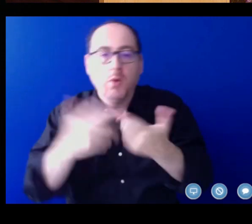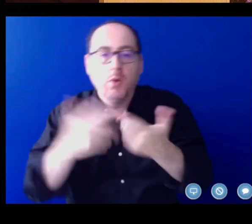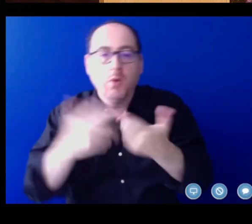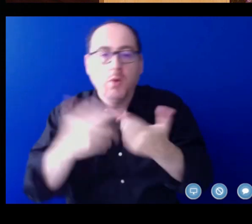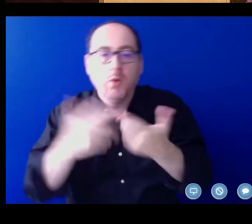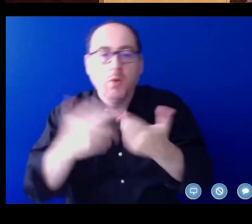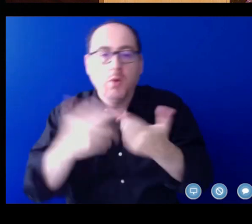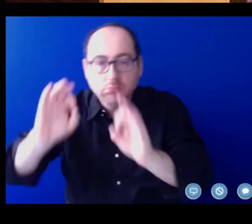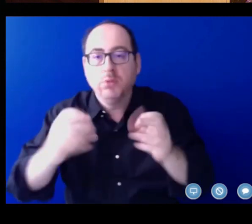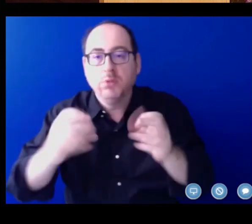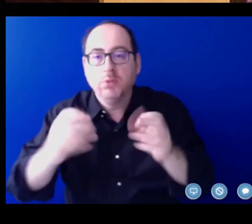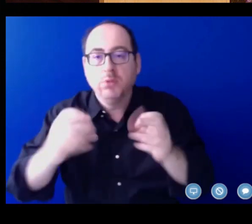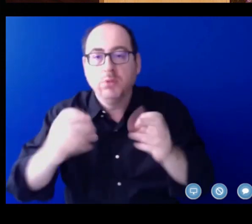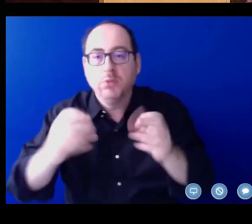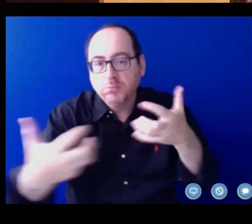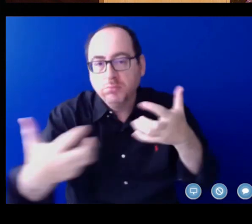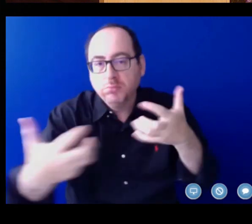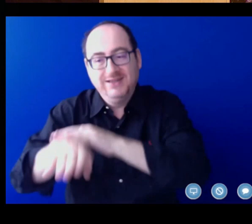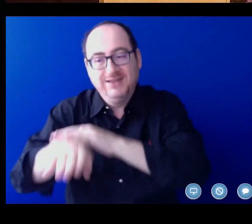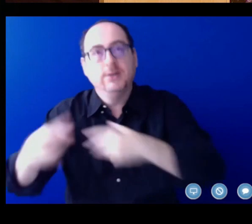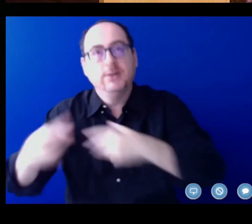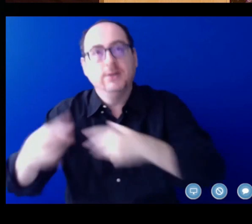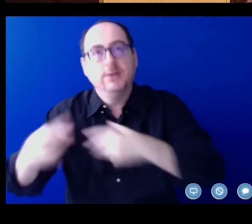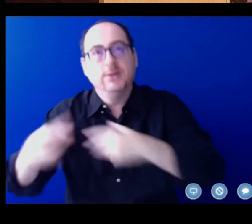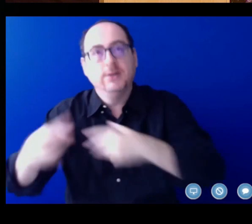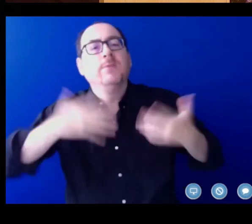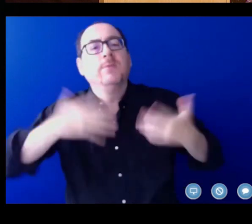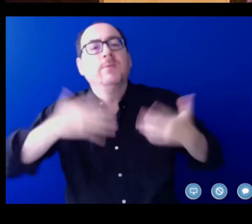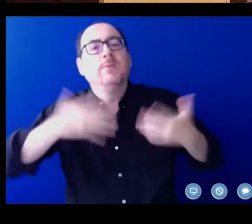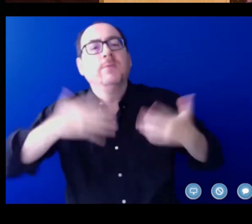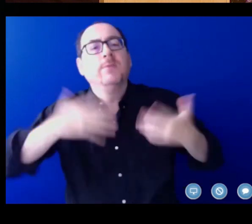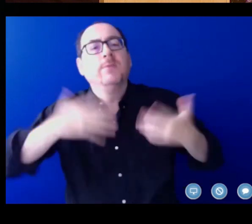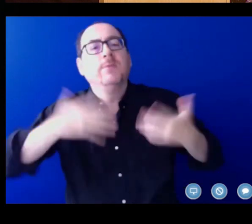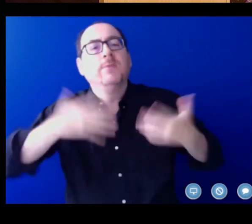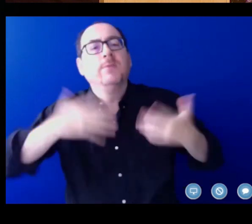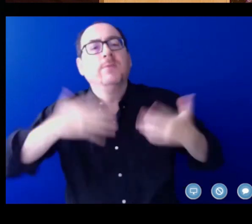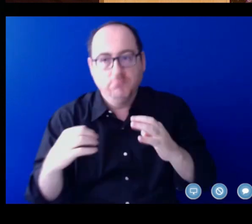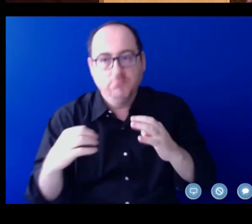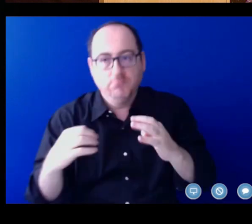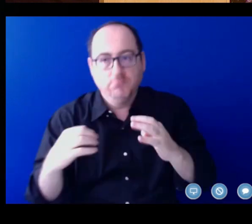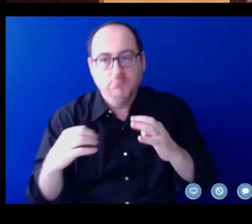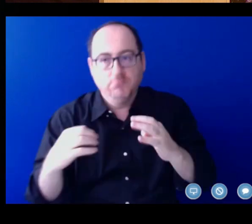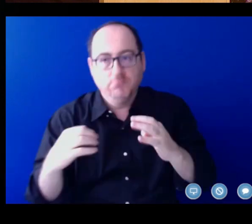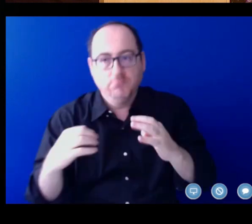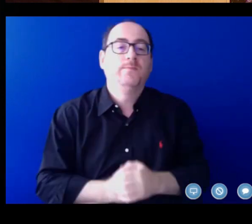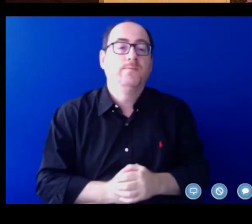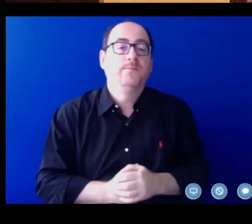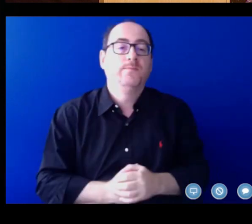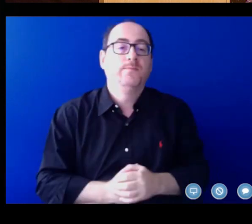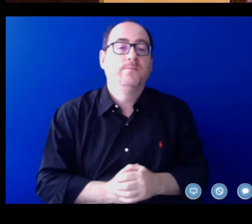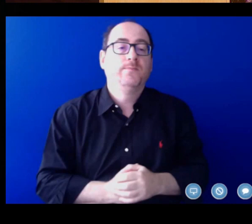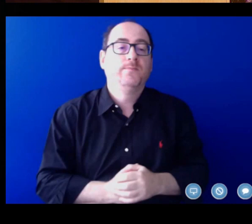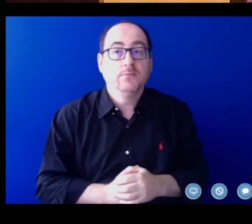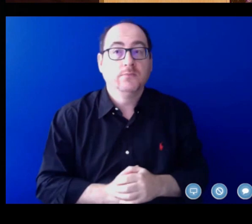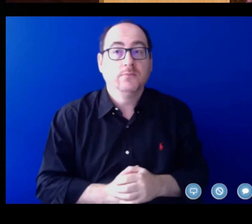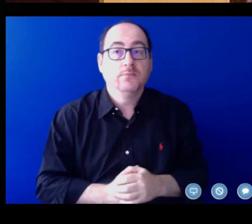backgrounds. So this is a picture of their trauma recovery conceptual framework, and they pose